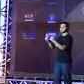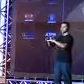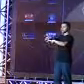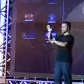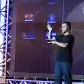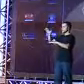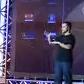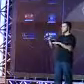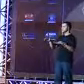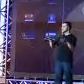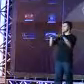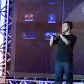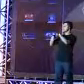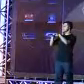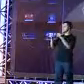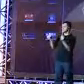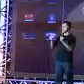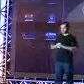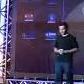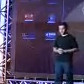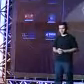on all 6 continents.